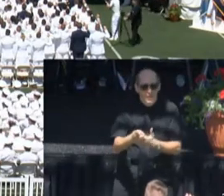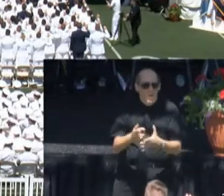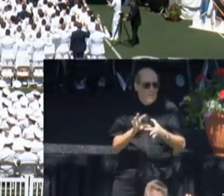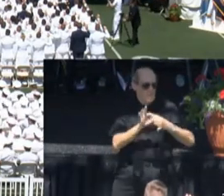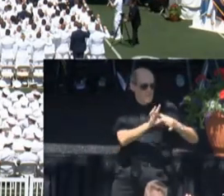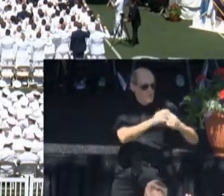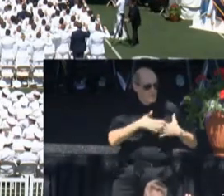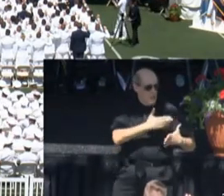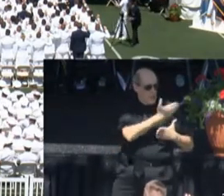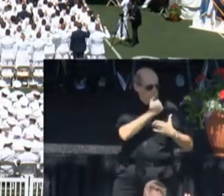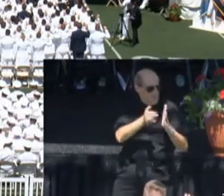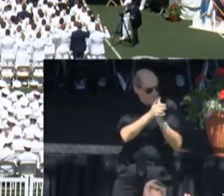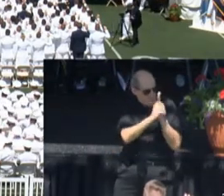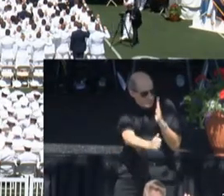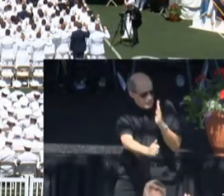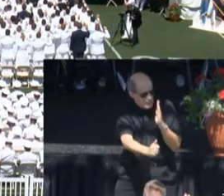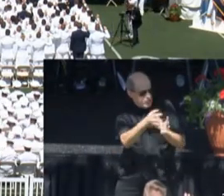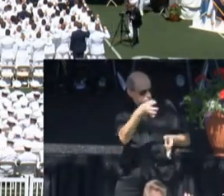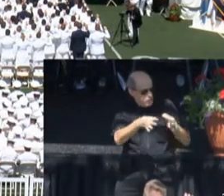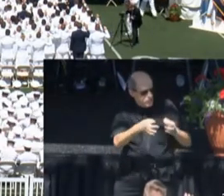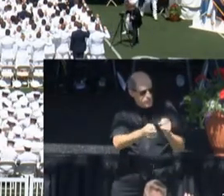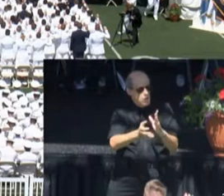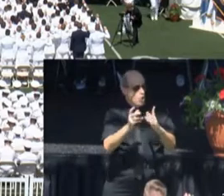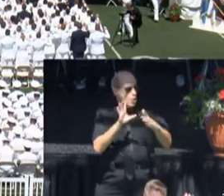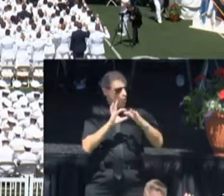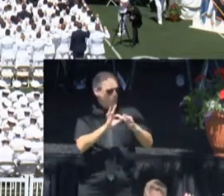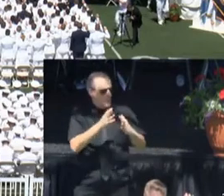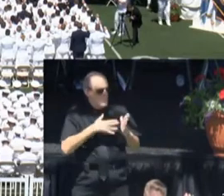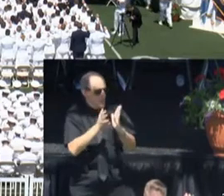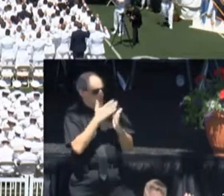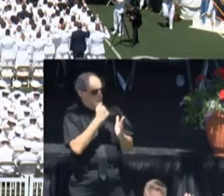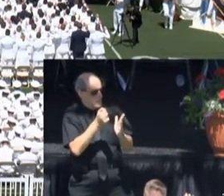According to my best skill and judgment.